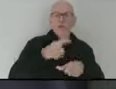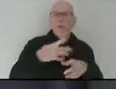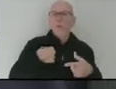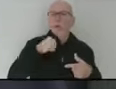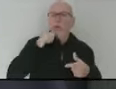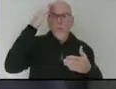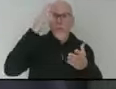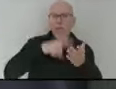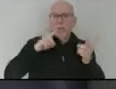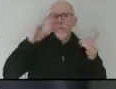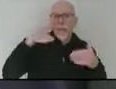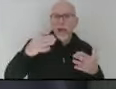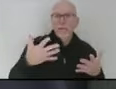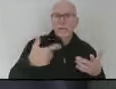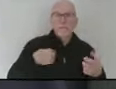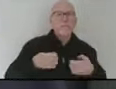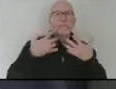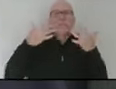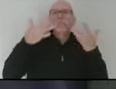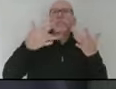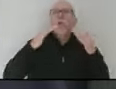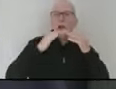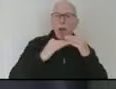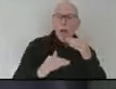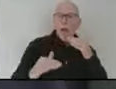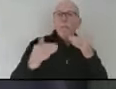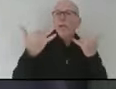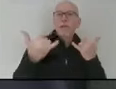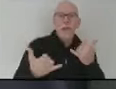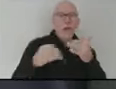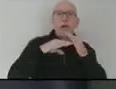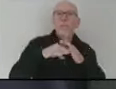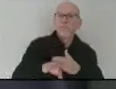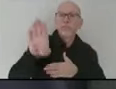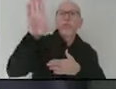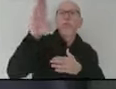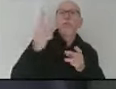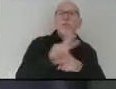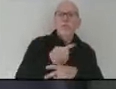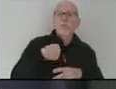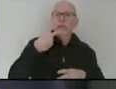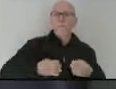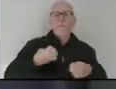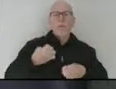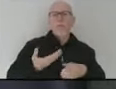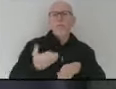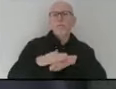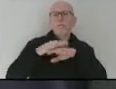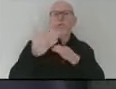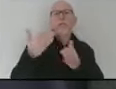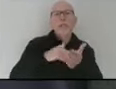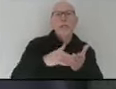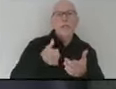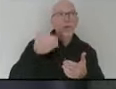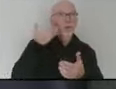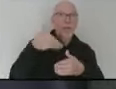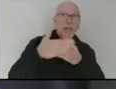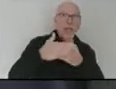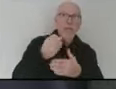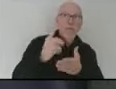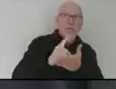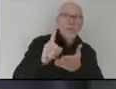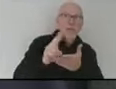we were expecting. But now that we do, and we've seen some of the warning signs and know what the next few weeks are going to bring us,